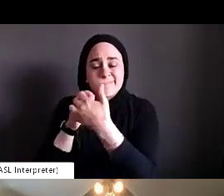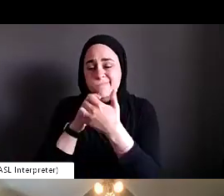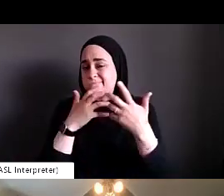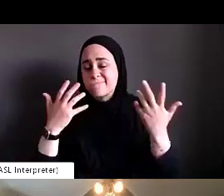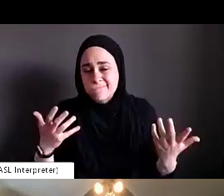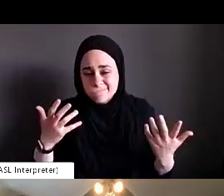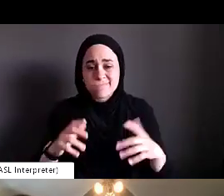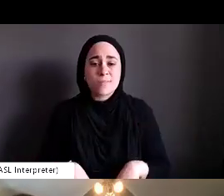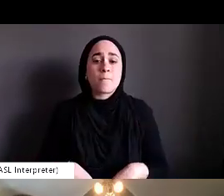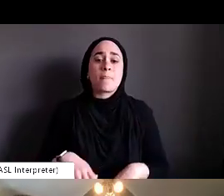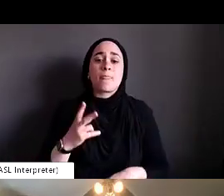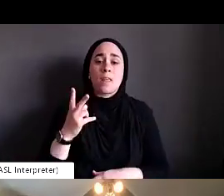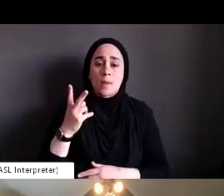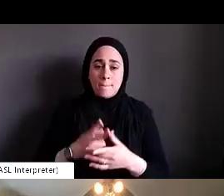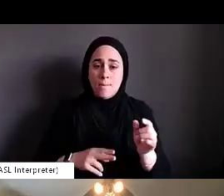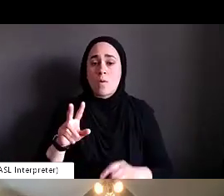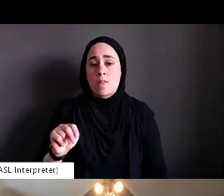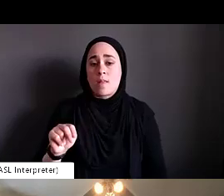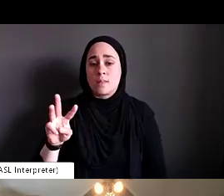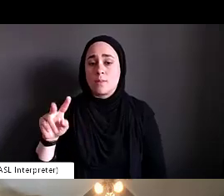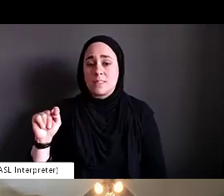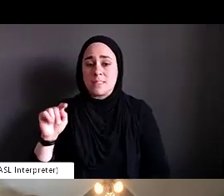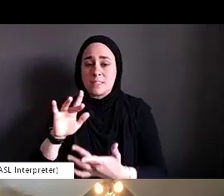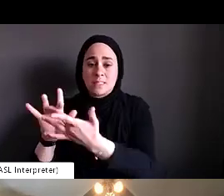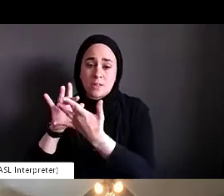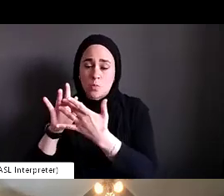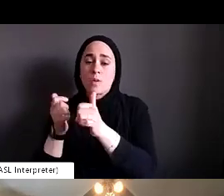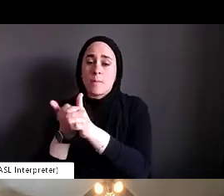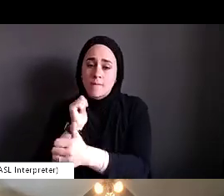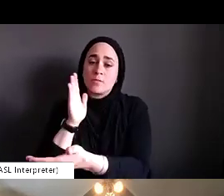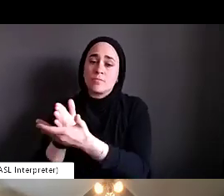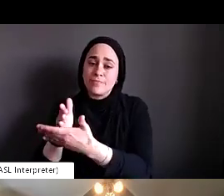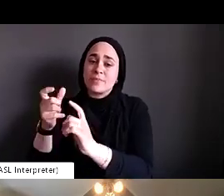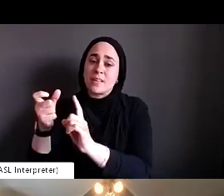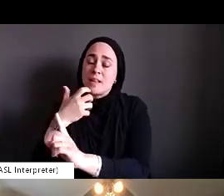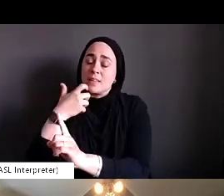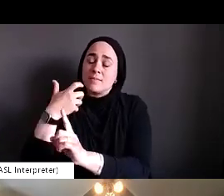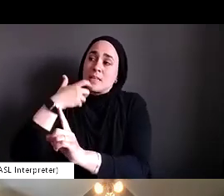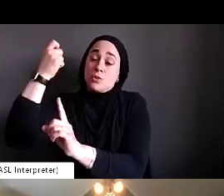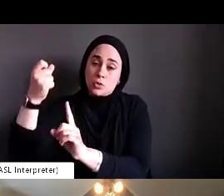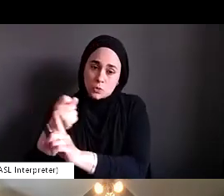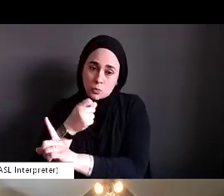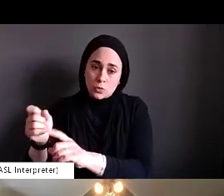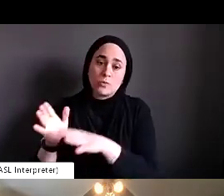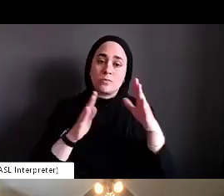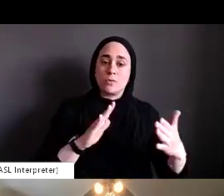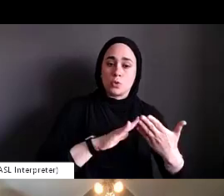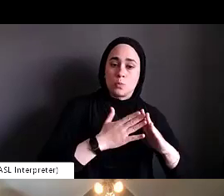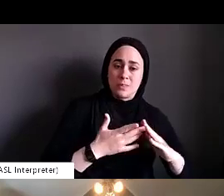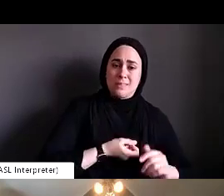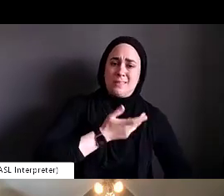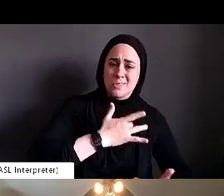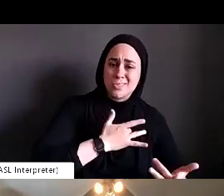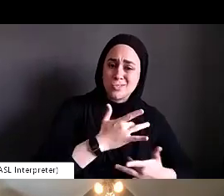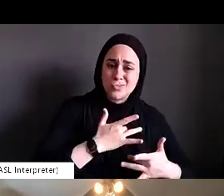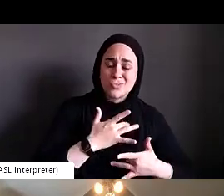for the Prevention of Elder Abuse and the communities expressed concern that both the inability to